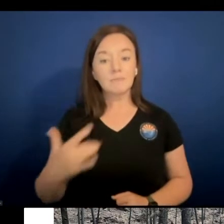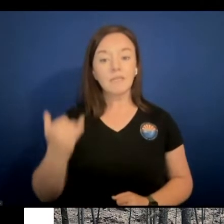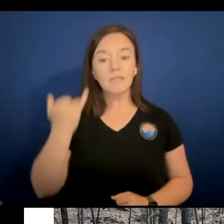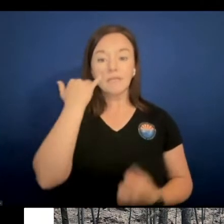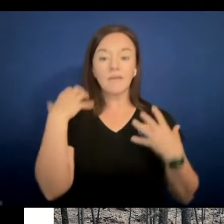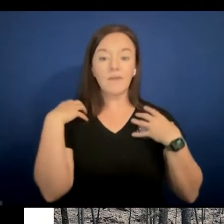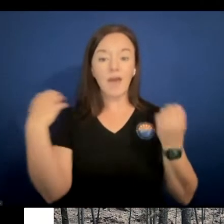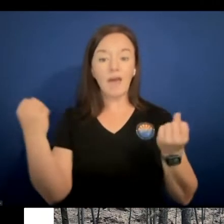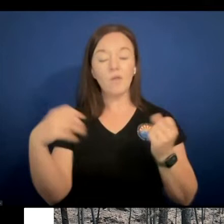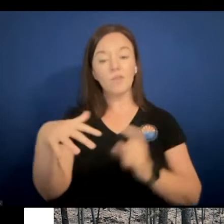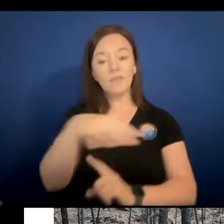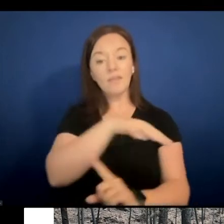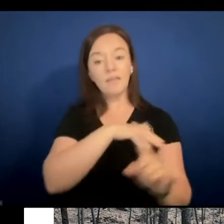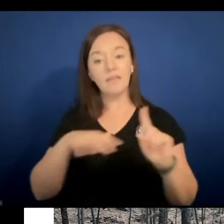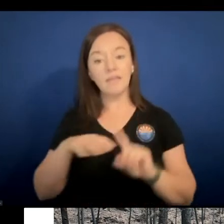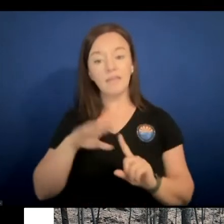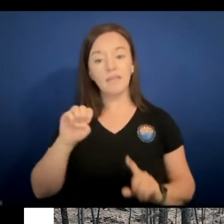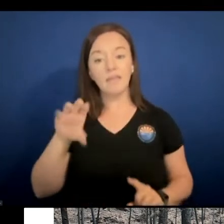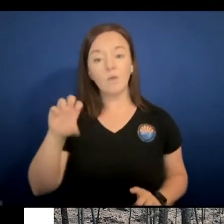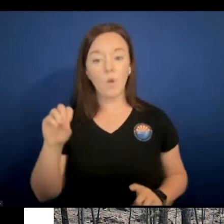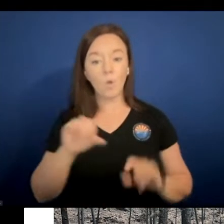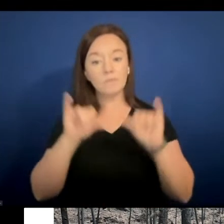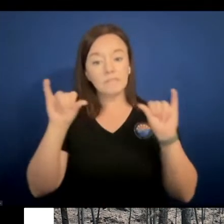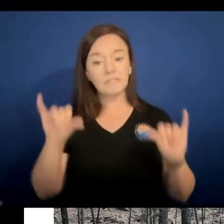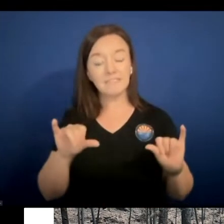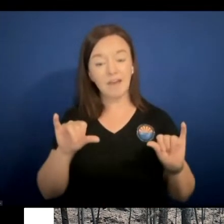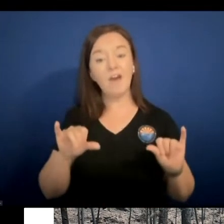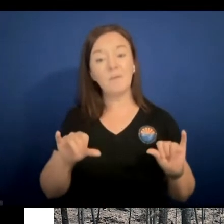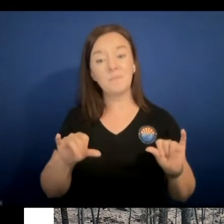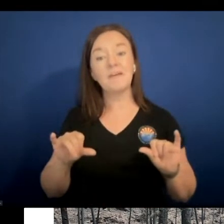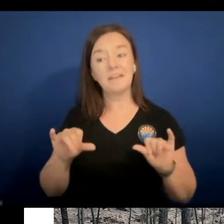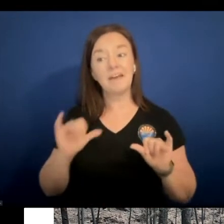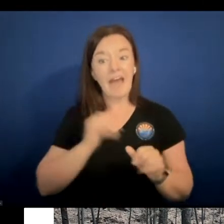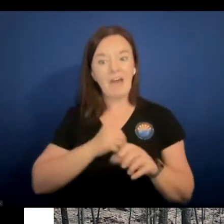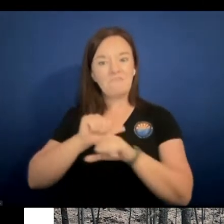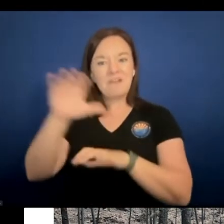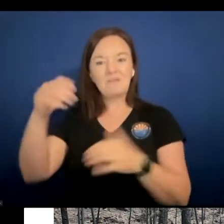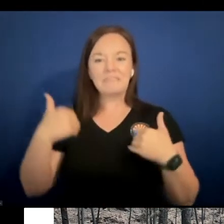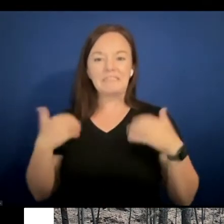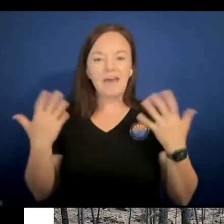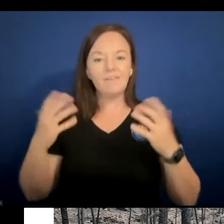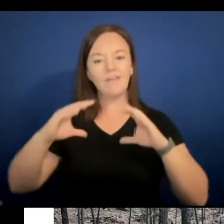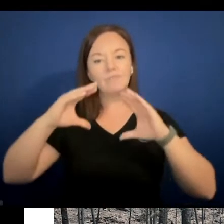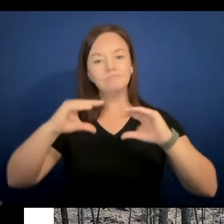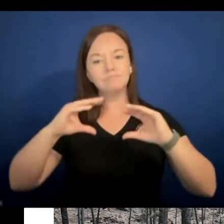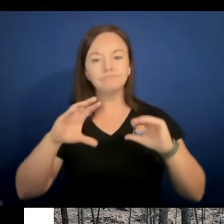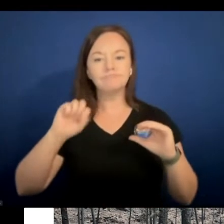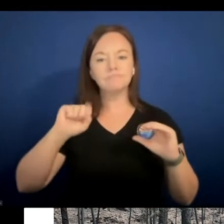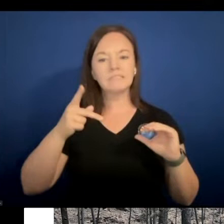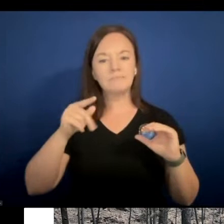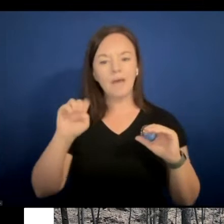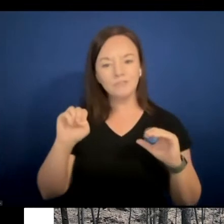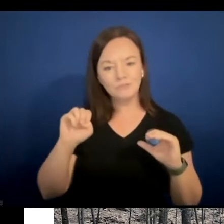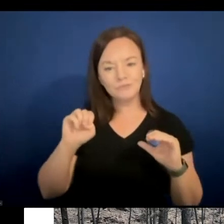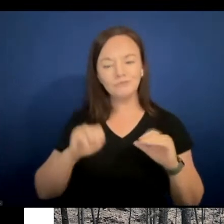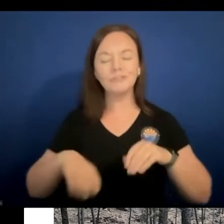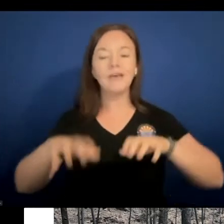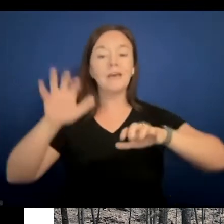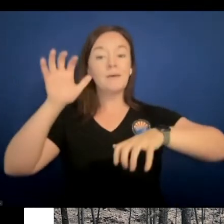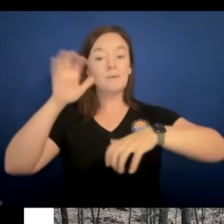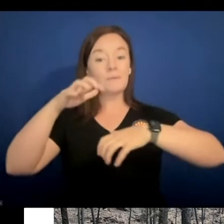ecosystem, a sponge in our mountains, we may retain 50%,